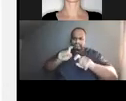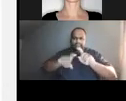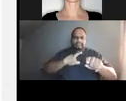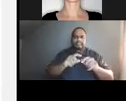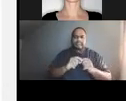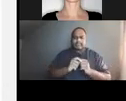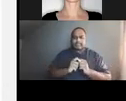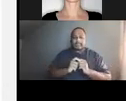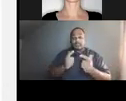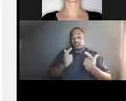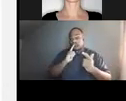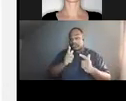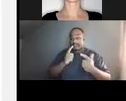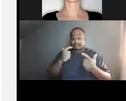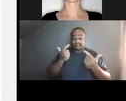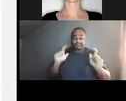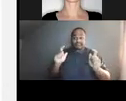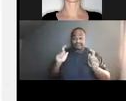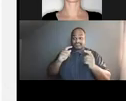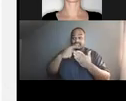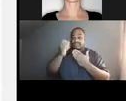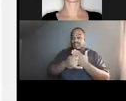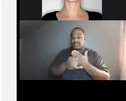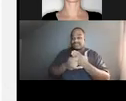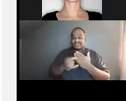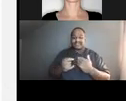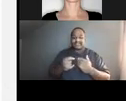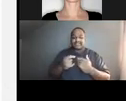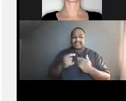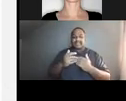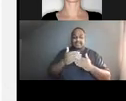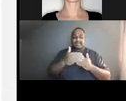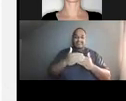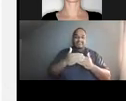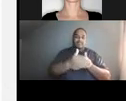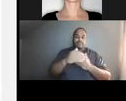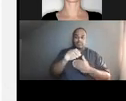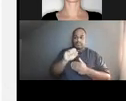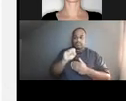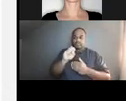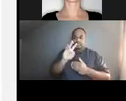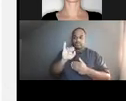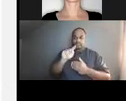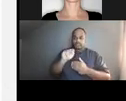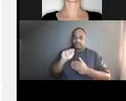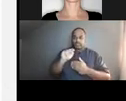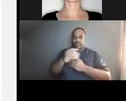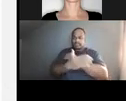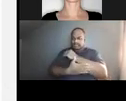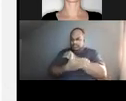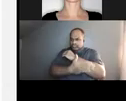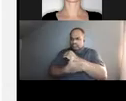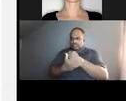is concerned with inclusive education in post-Soviet countries. Now we